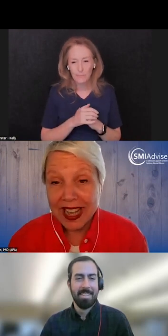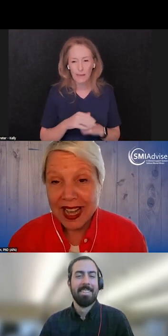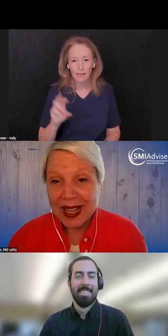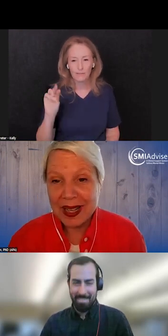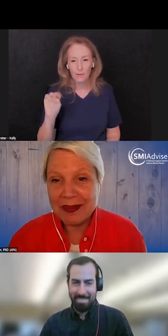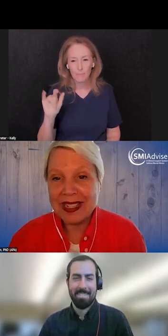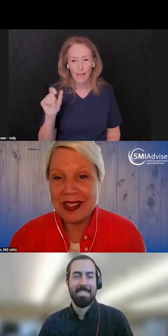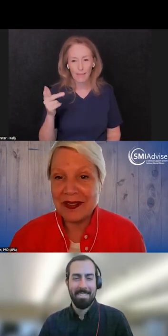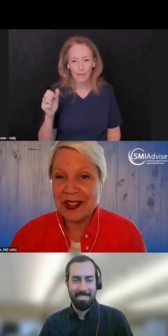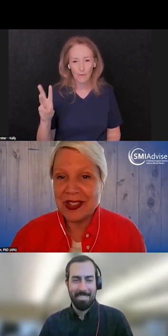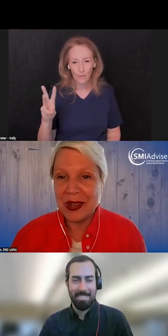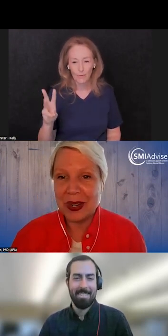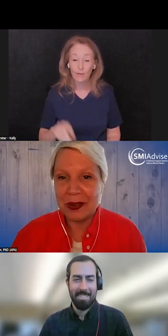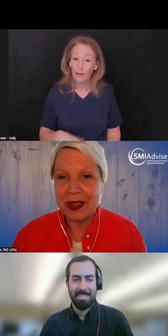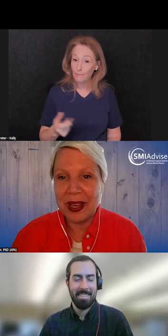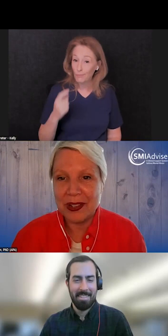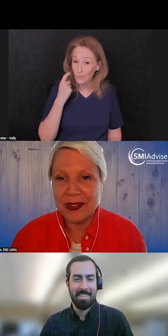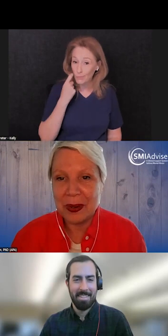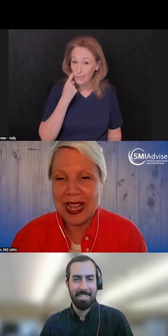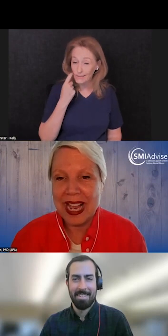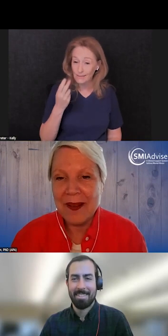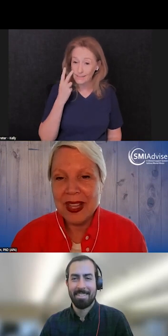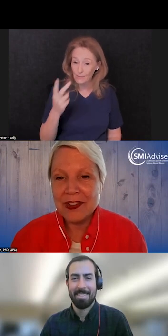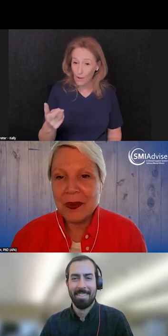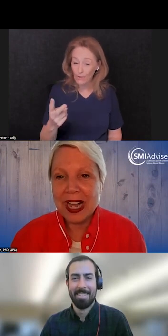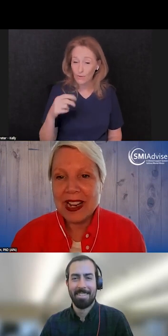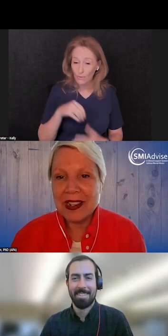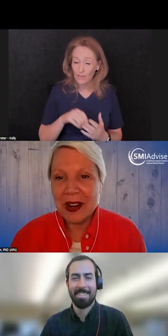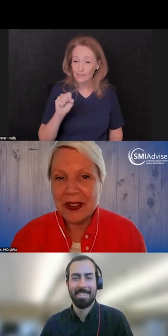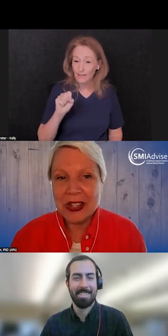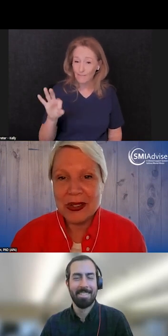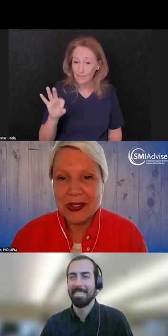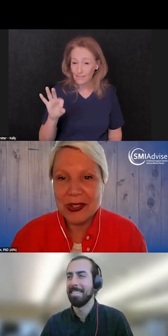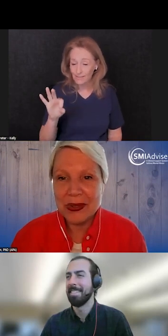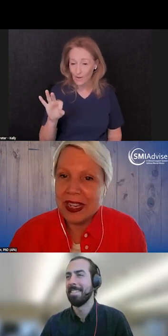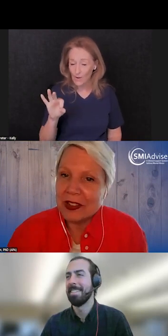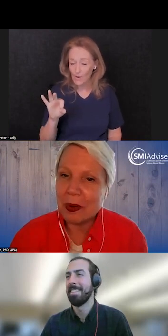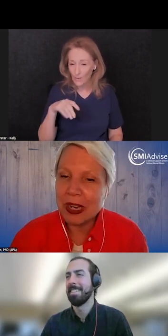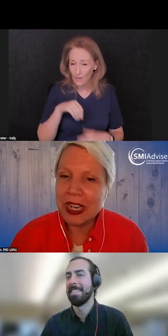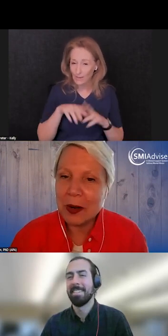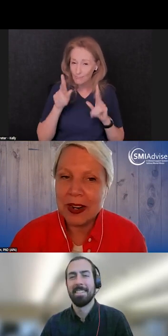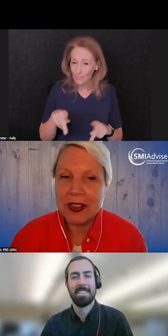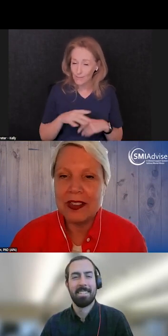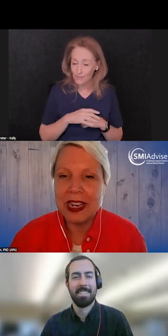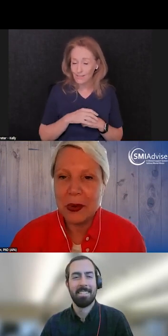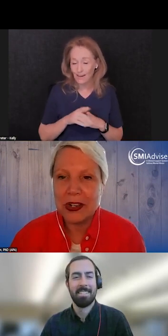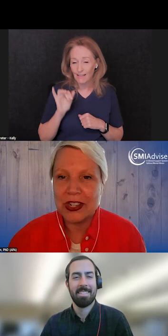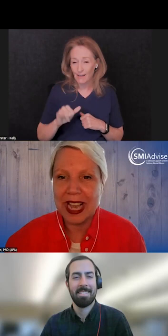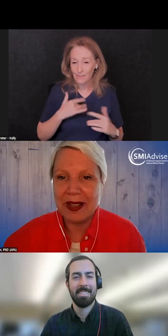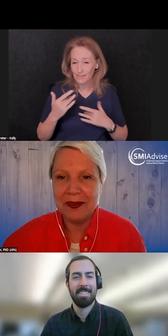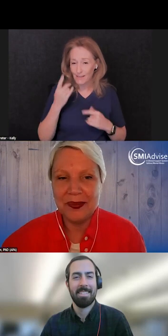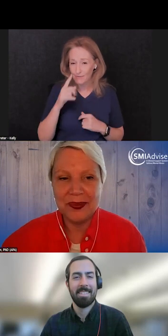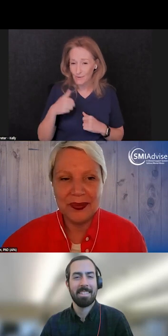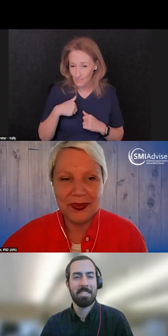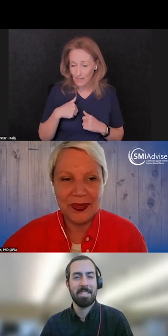person in San Francisco. What a thrill that was for me. So I want to hand it over to you to let us know what we're going to hear about on the data corner